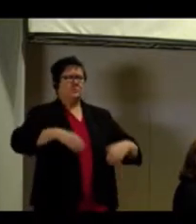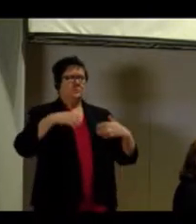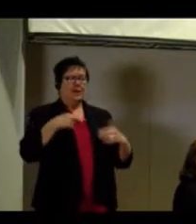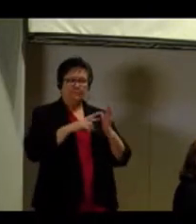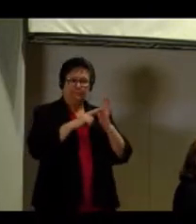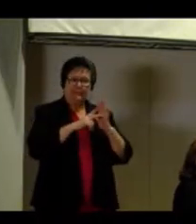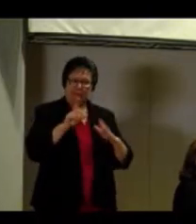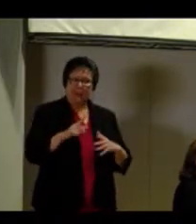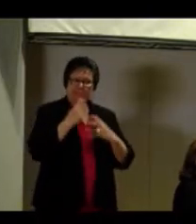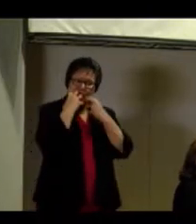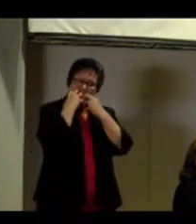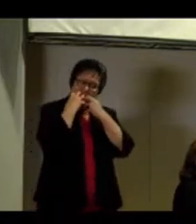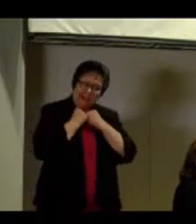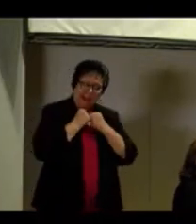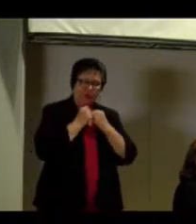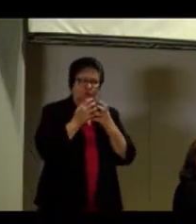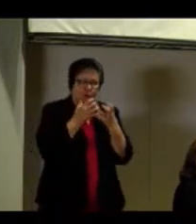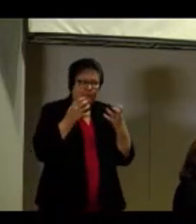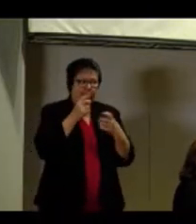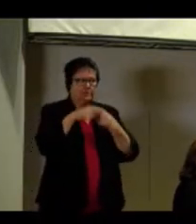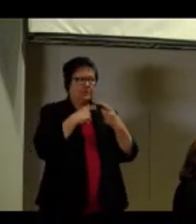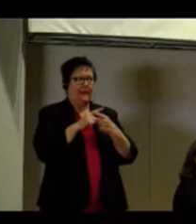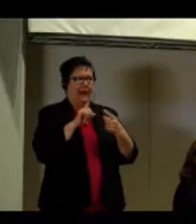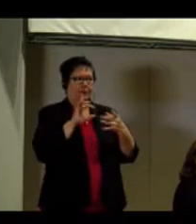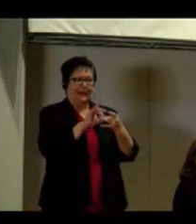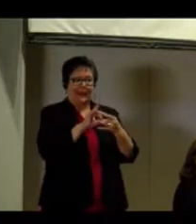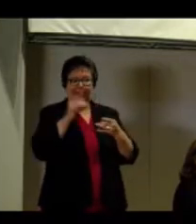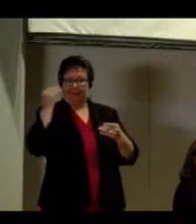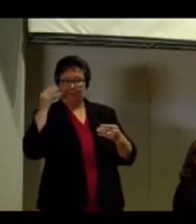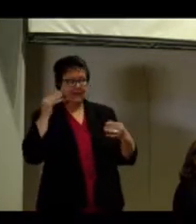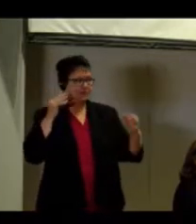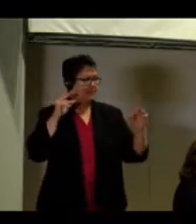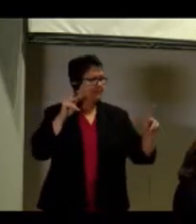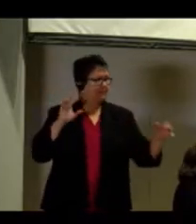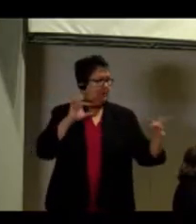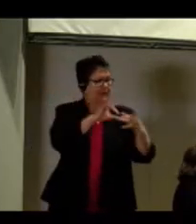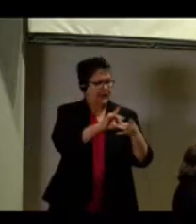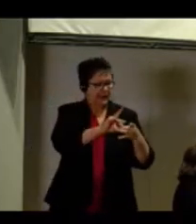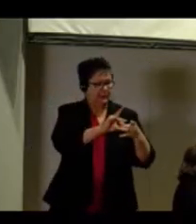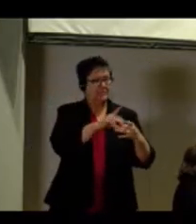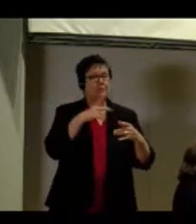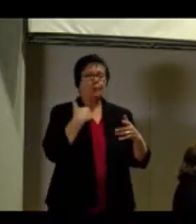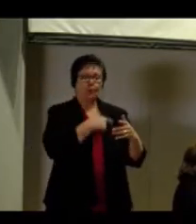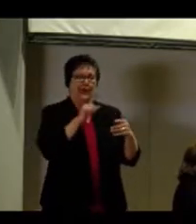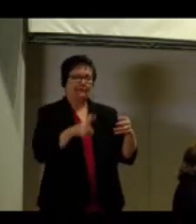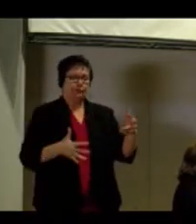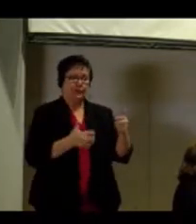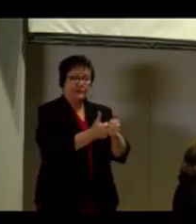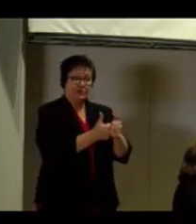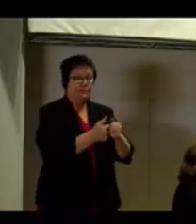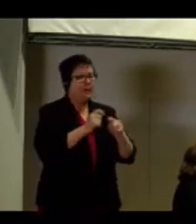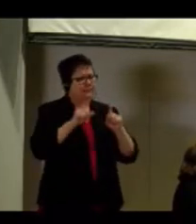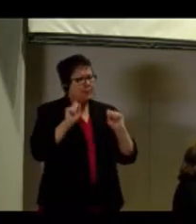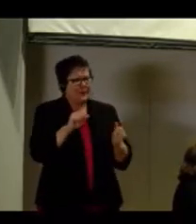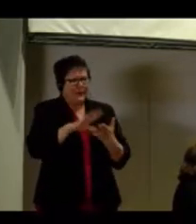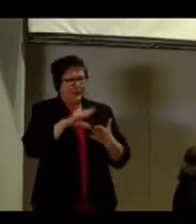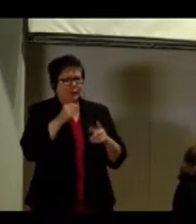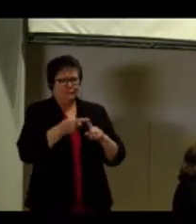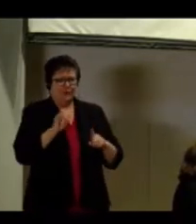about connecting people to information. We've got some catching up to do, but we can also learn from that. I think there's something really powerful about